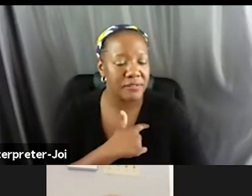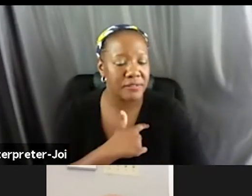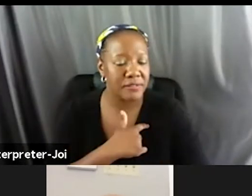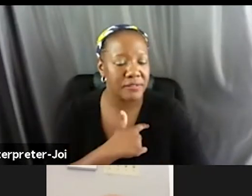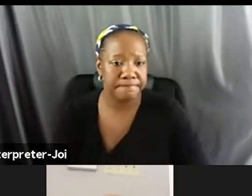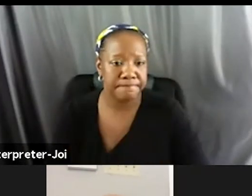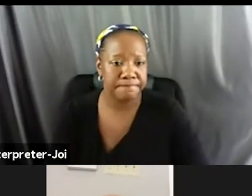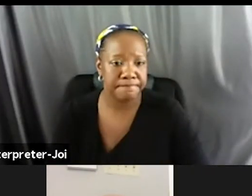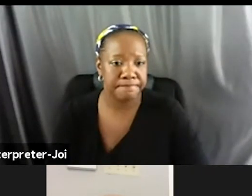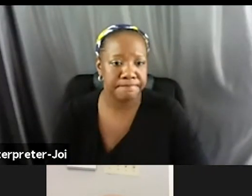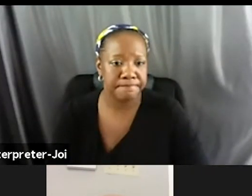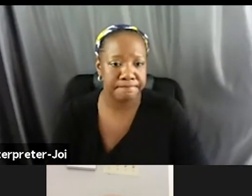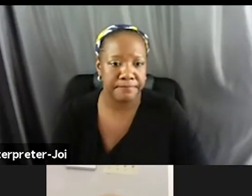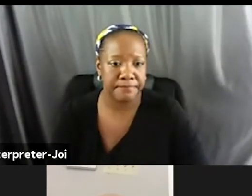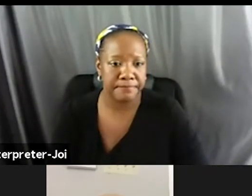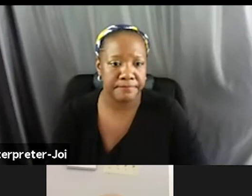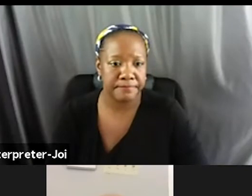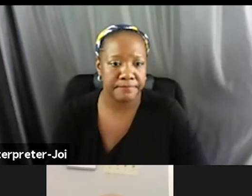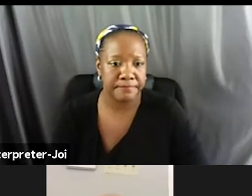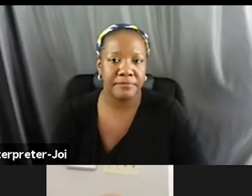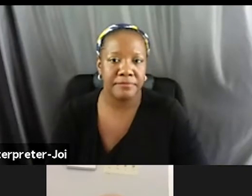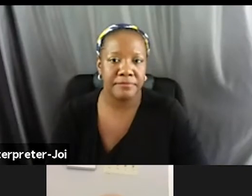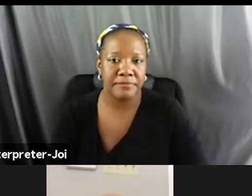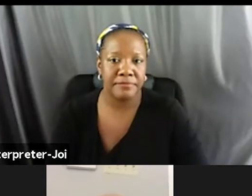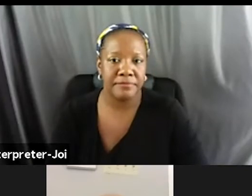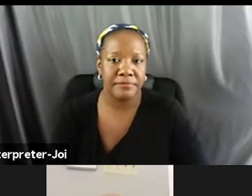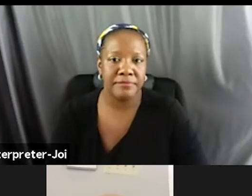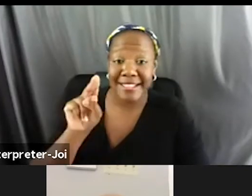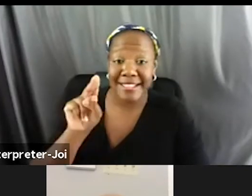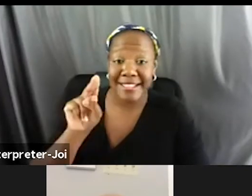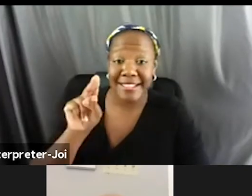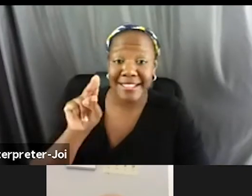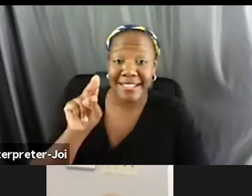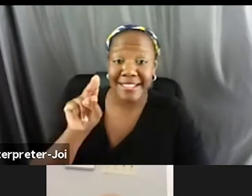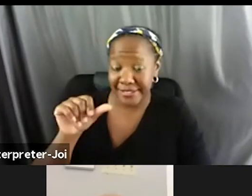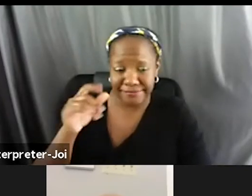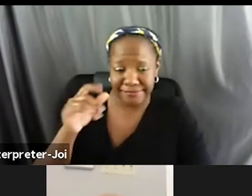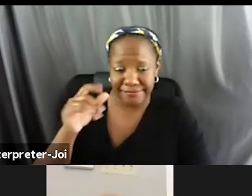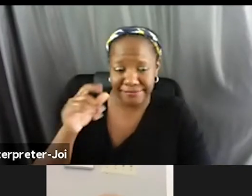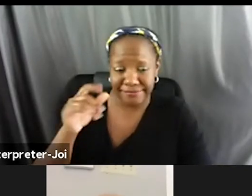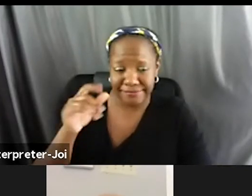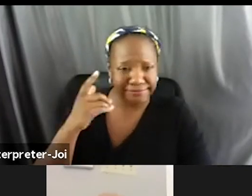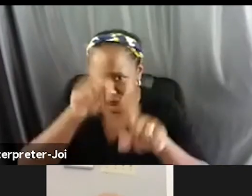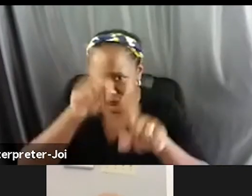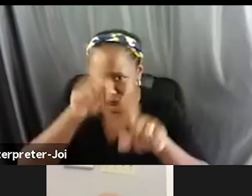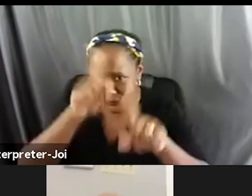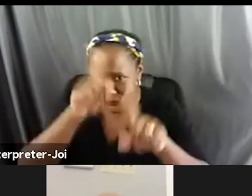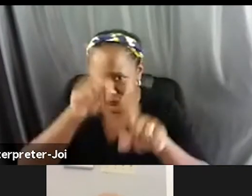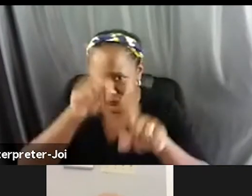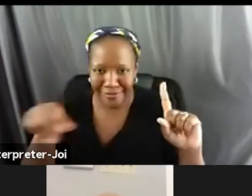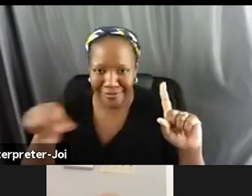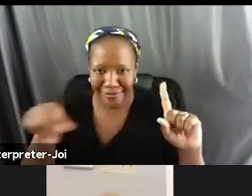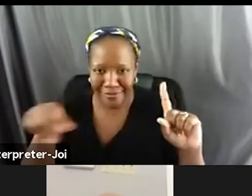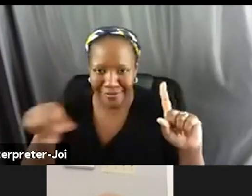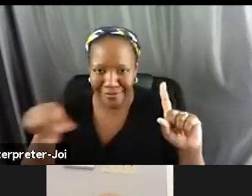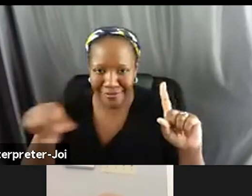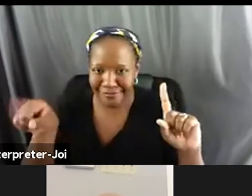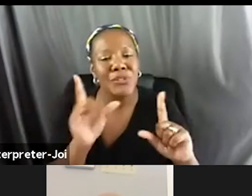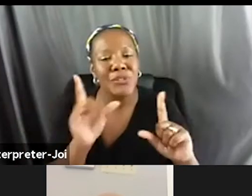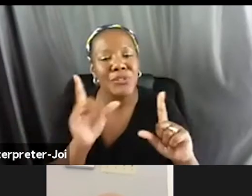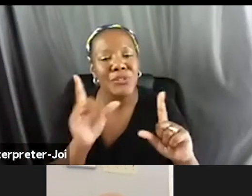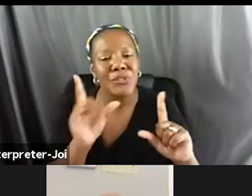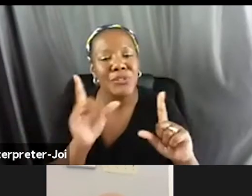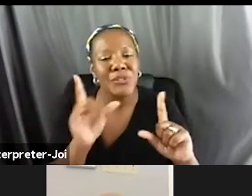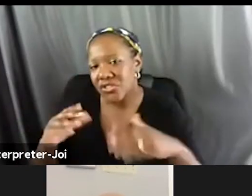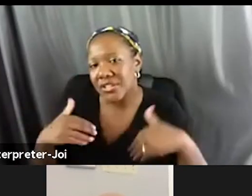This is Naya. I think I agree with all the ladies. it's also just about teaching young ladies as